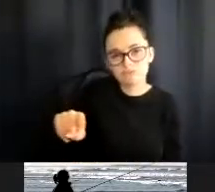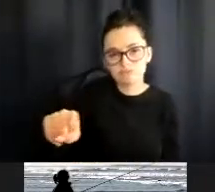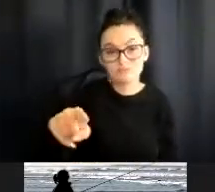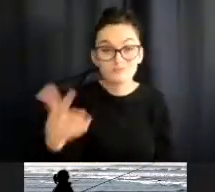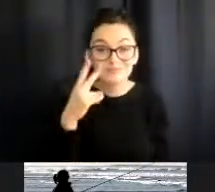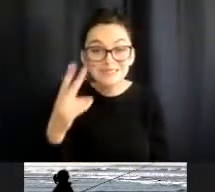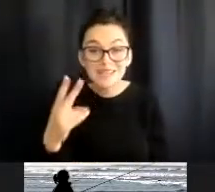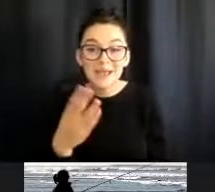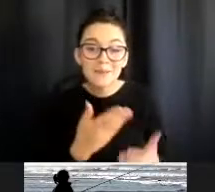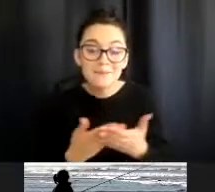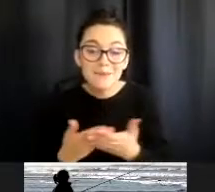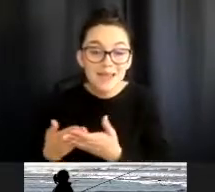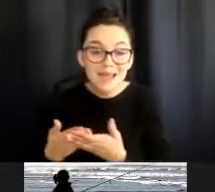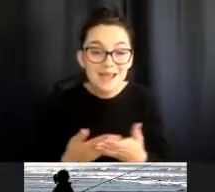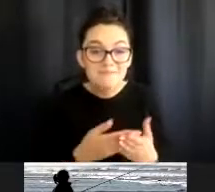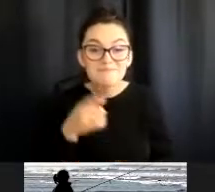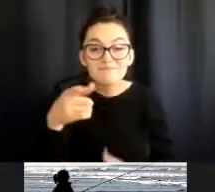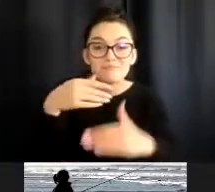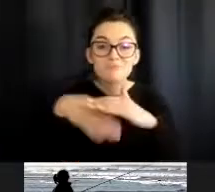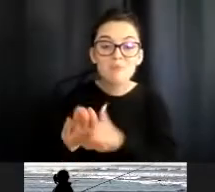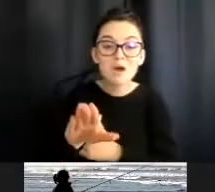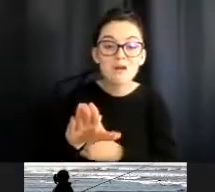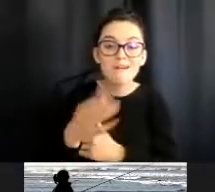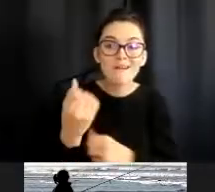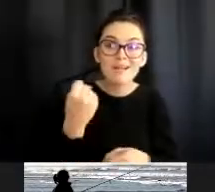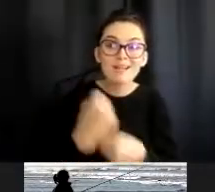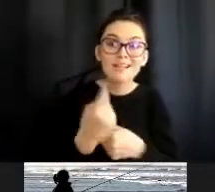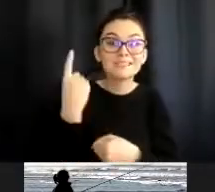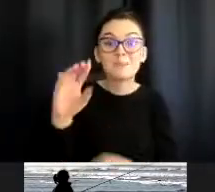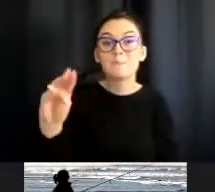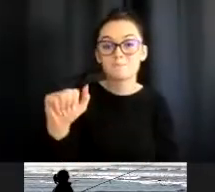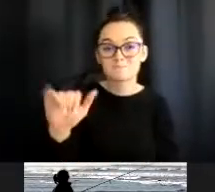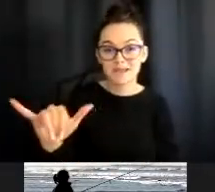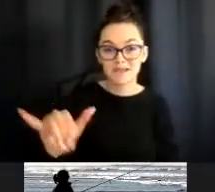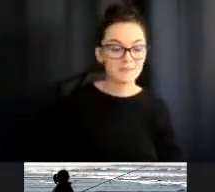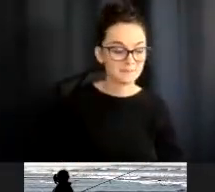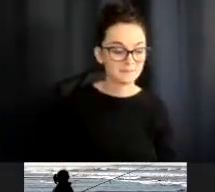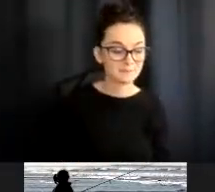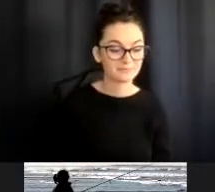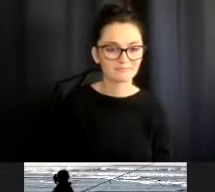the right. That baby was born last May. And